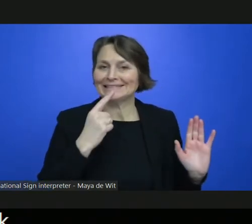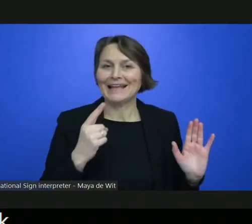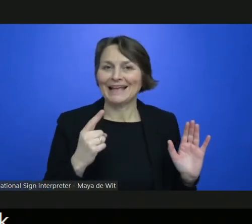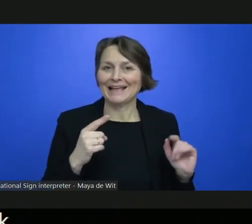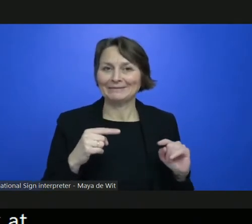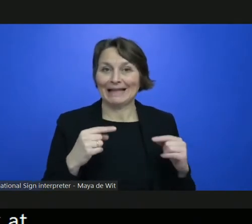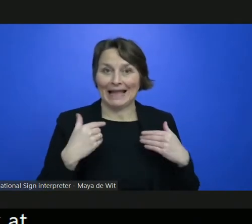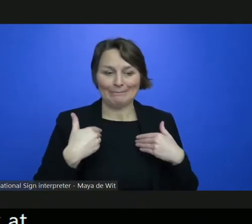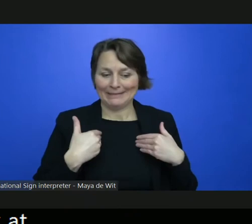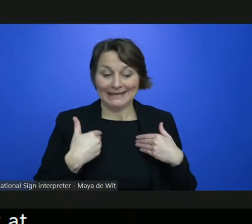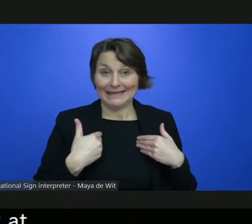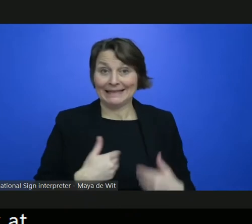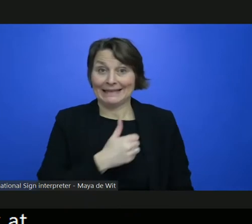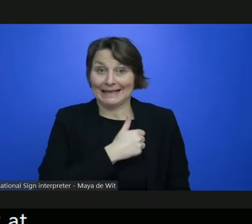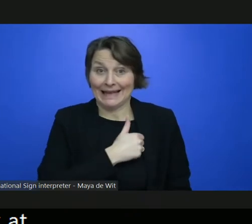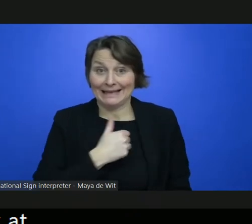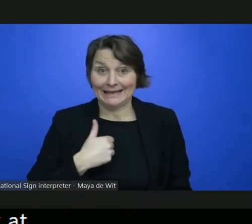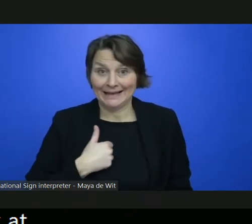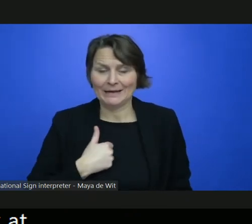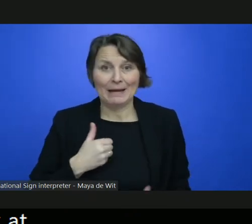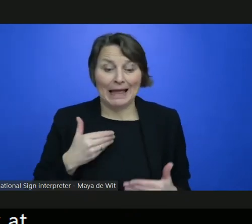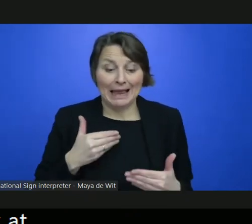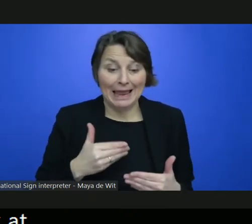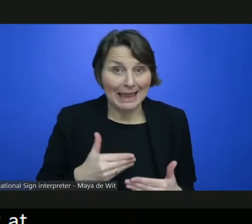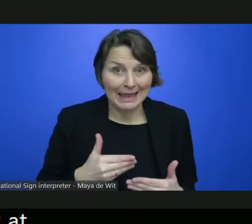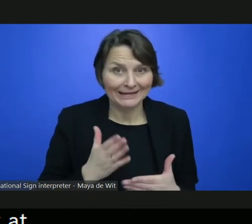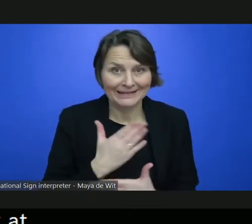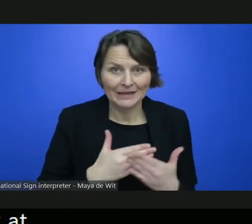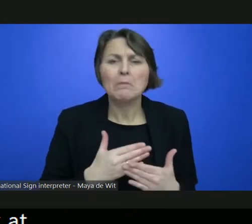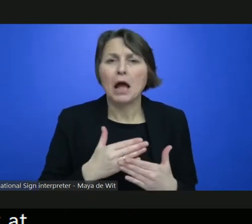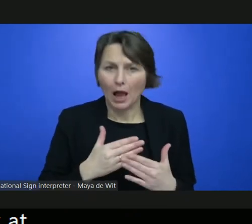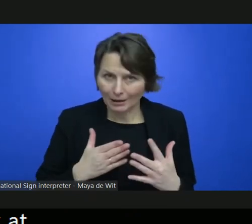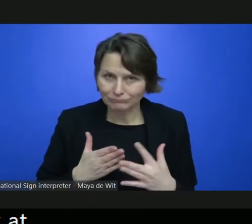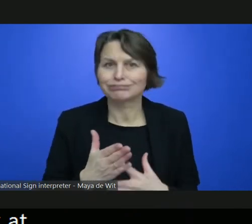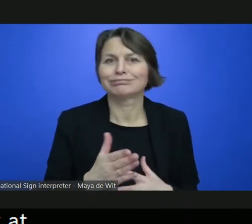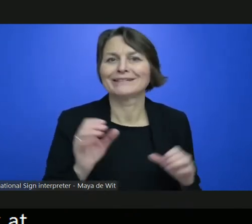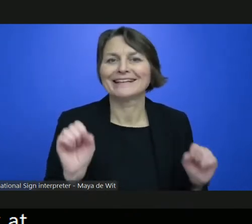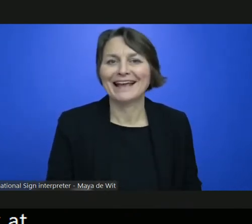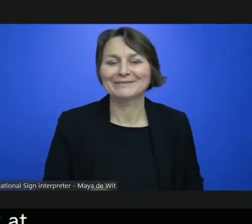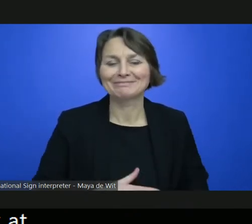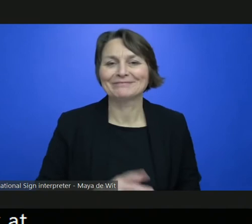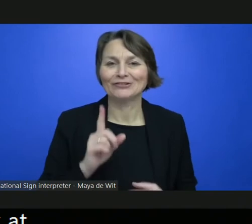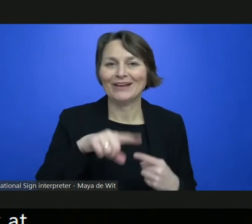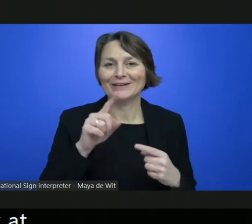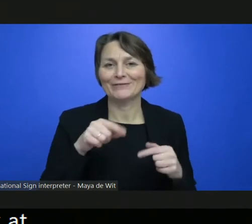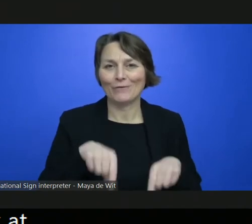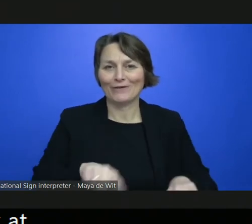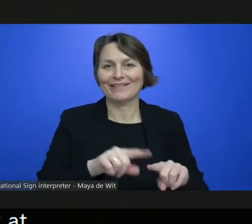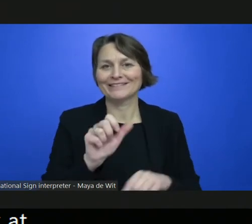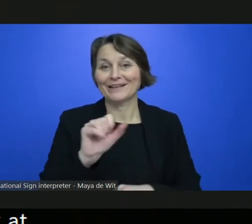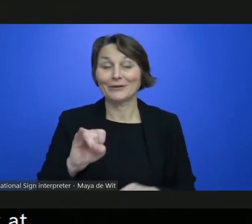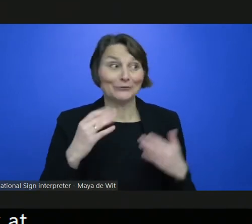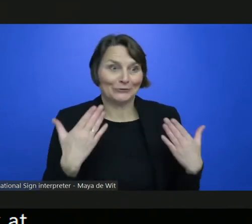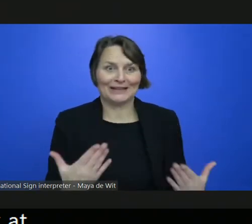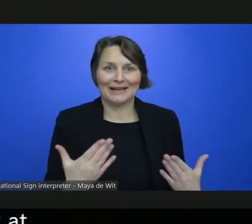disabled Canadian woman could get through. So I think in terms of our conversation today, I'm very interested